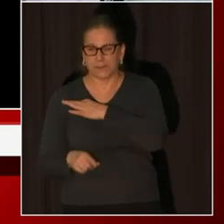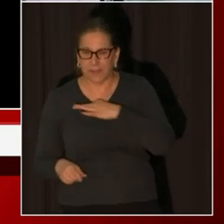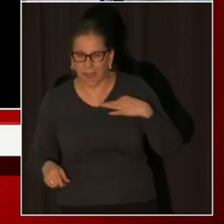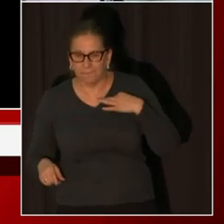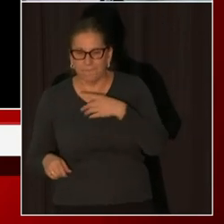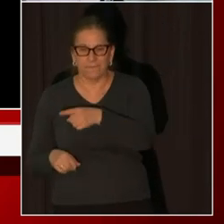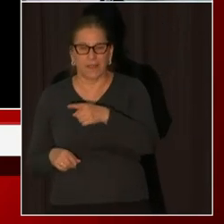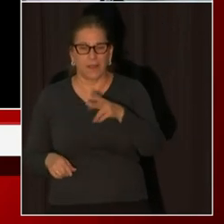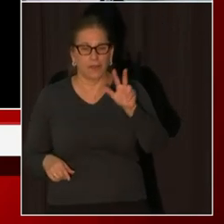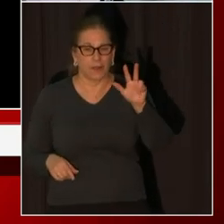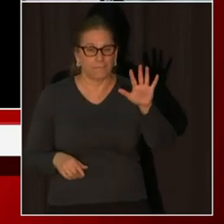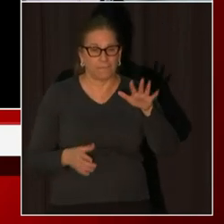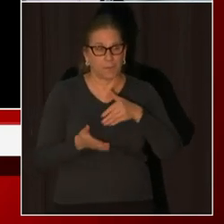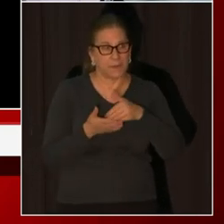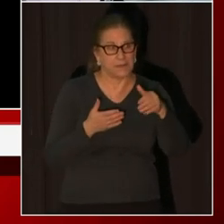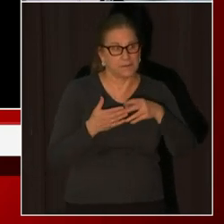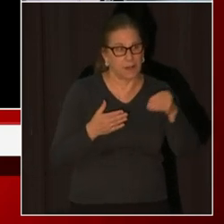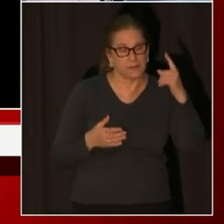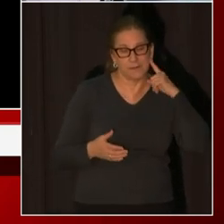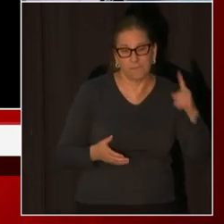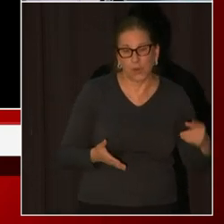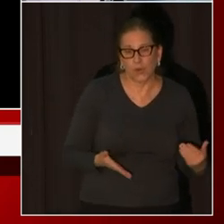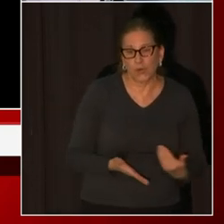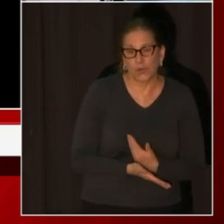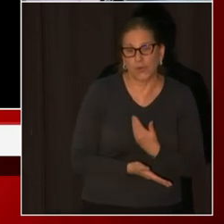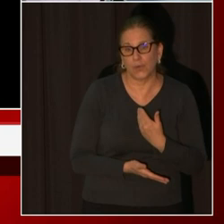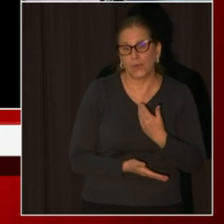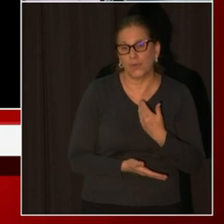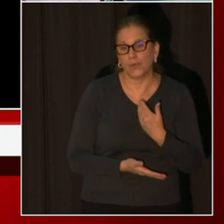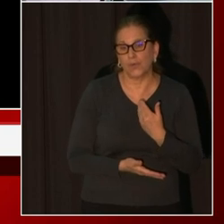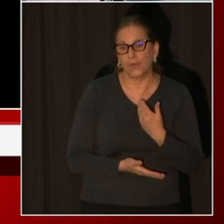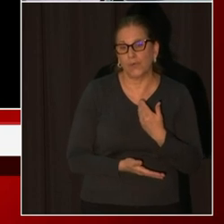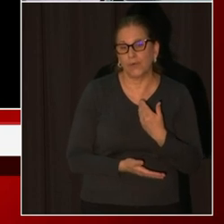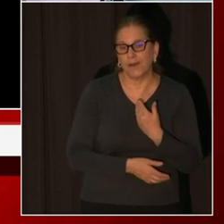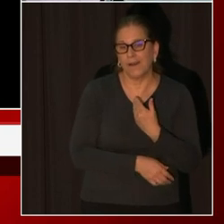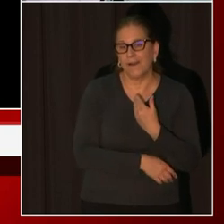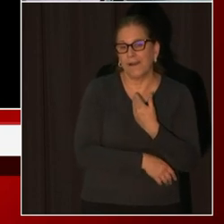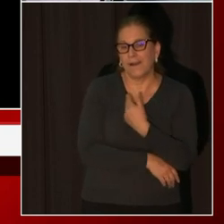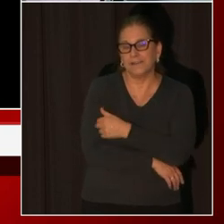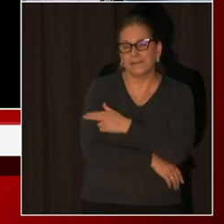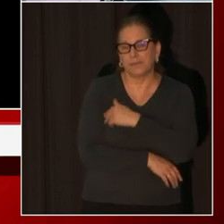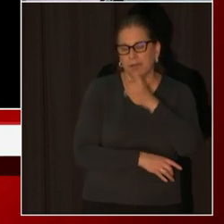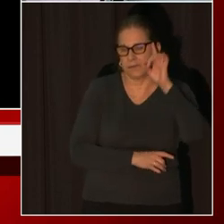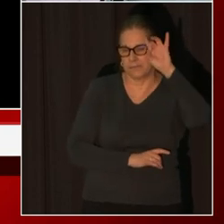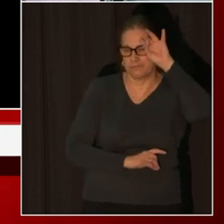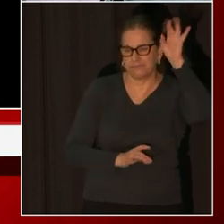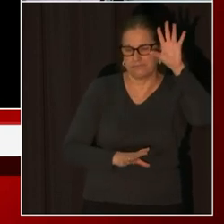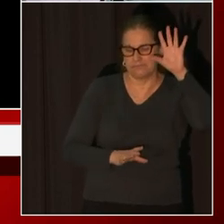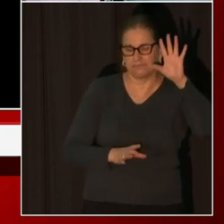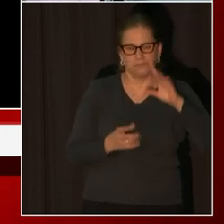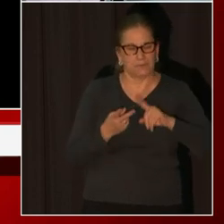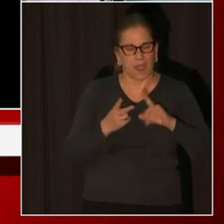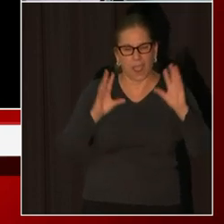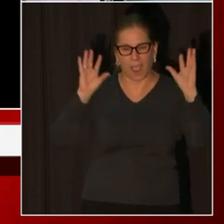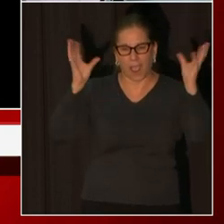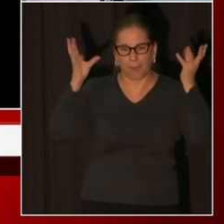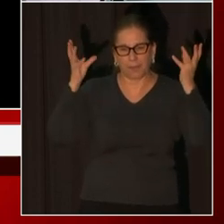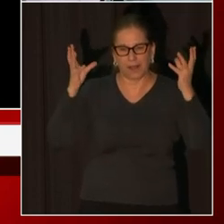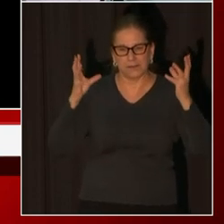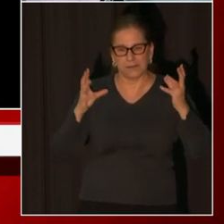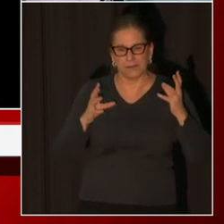a new state-of-the-art hospital and ambulatory center on the campus of St. Elizabeth's. In the affordable housing